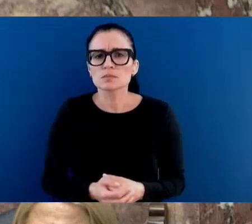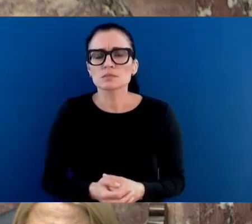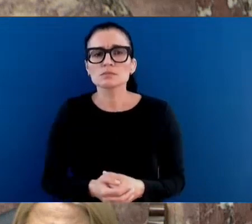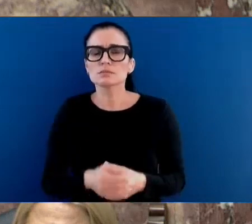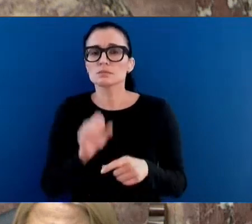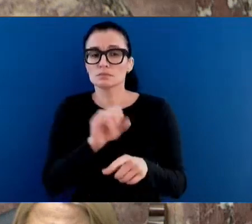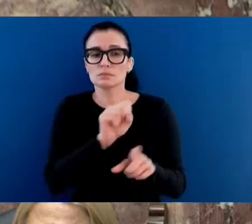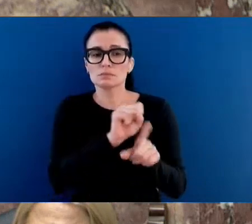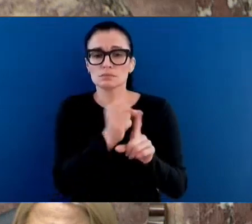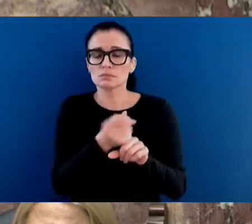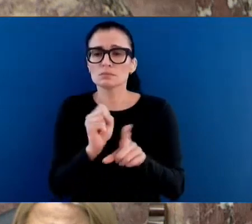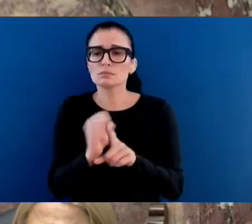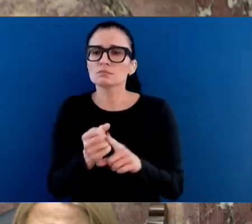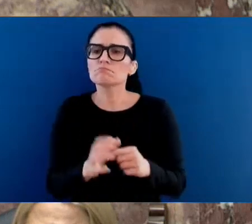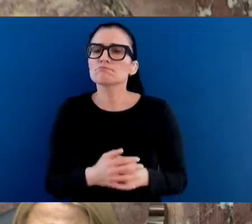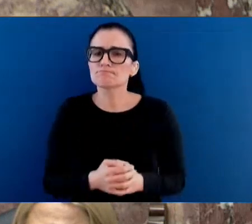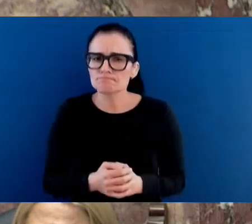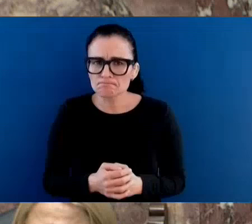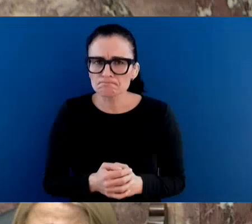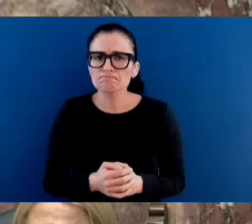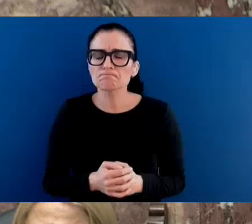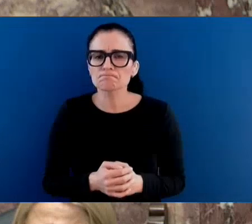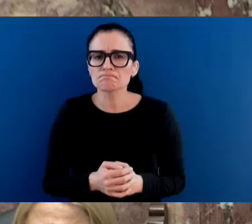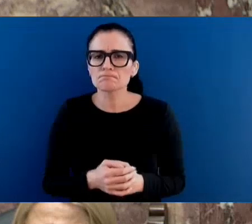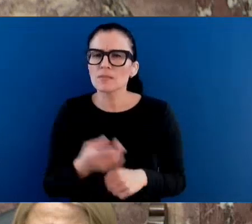and the circle of that youth.